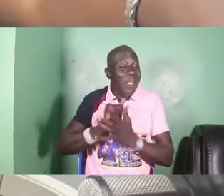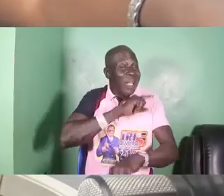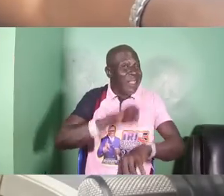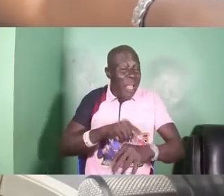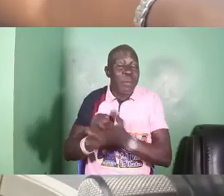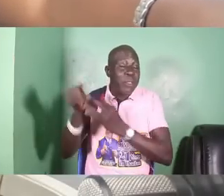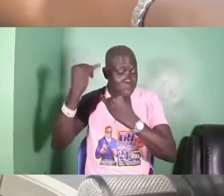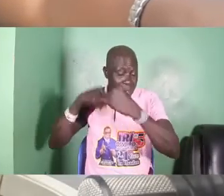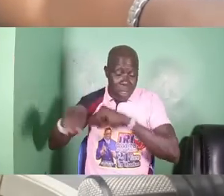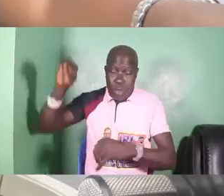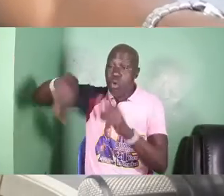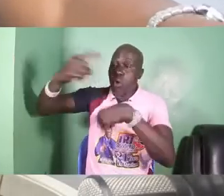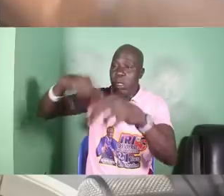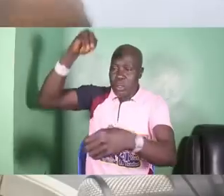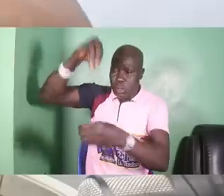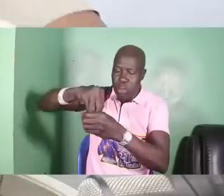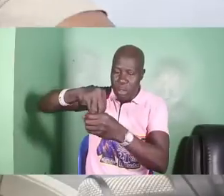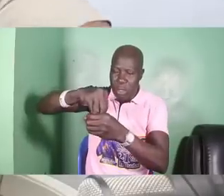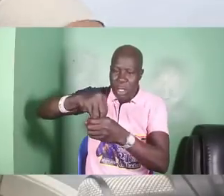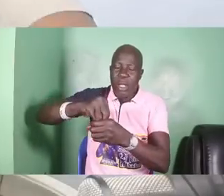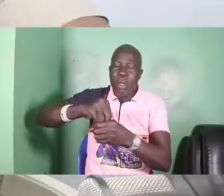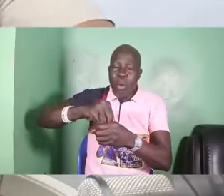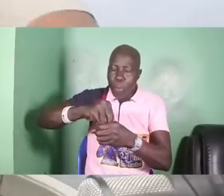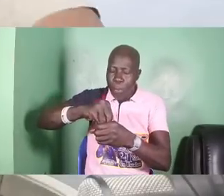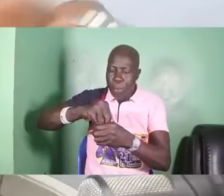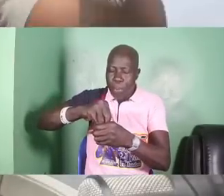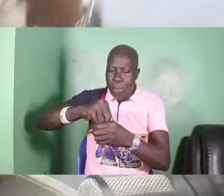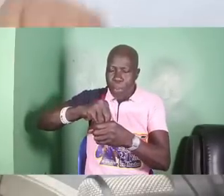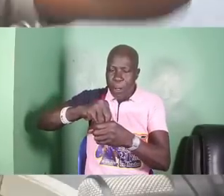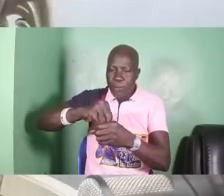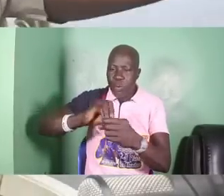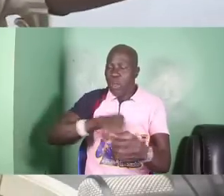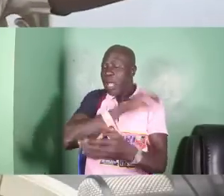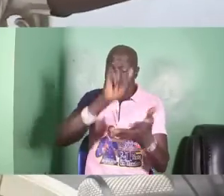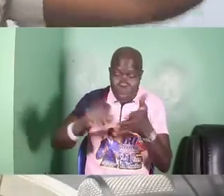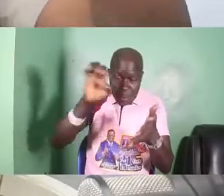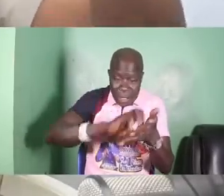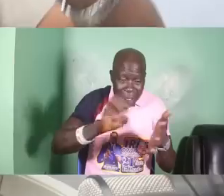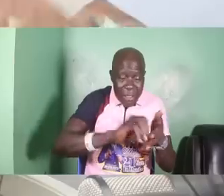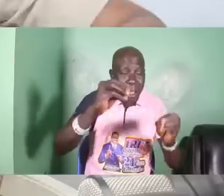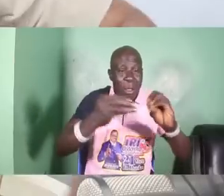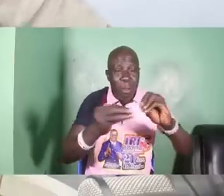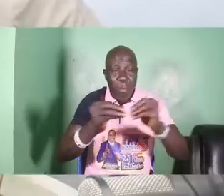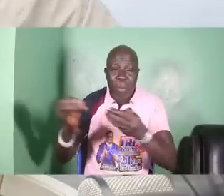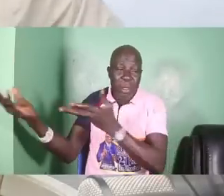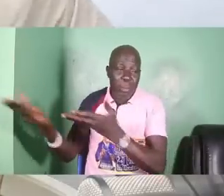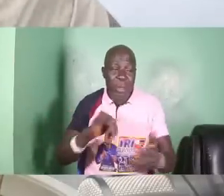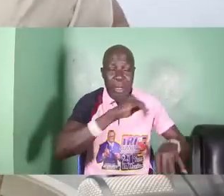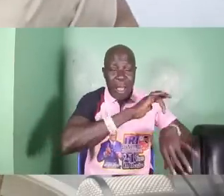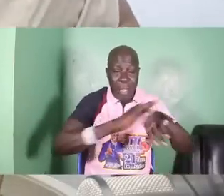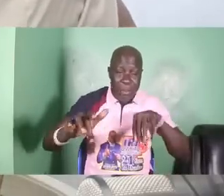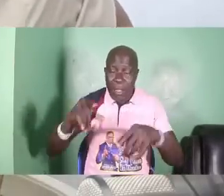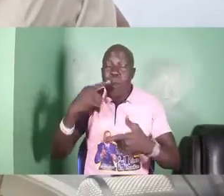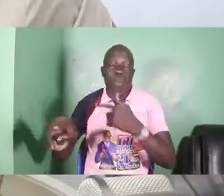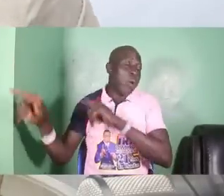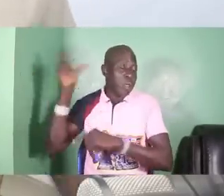furugbe that was exactly where Isaac sold calculation yen o bi pe o ye ko mo fo wale that calculation means he's supposed to come every day egba kan